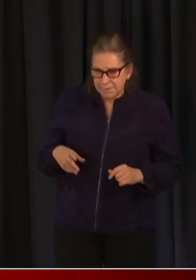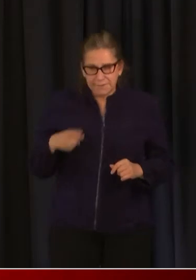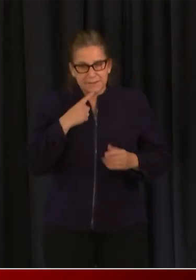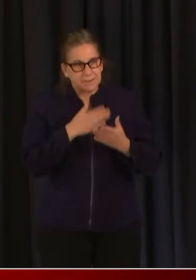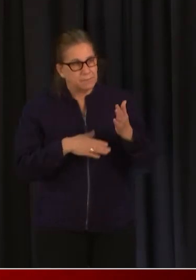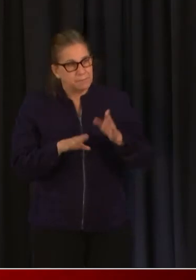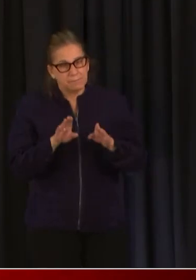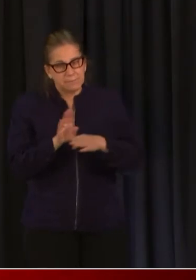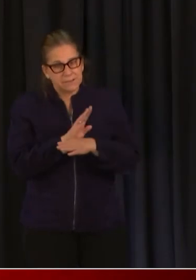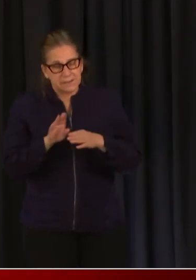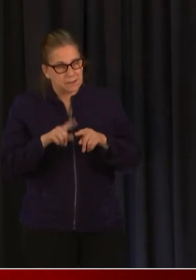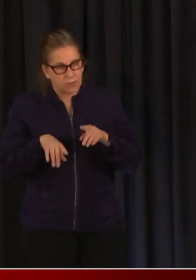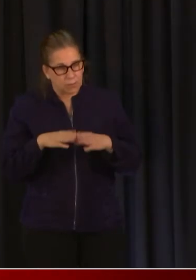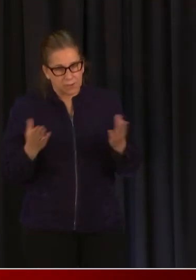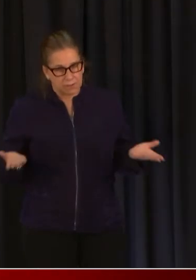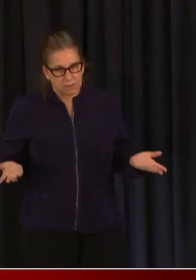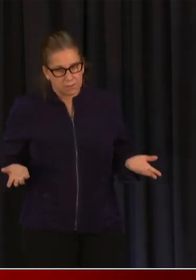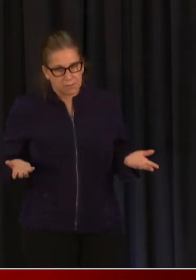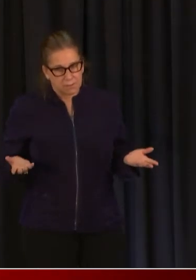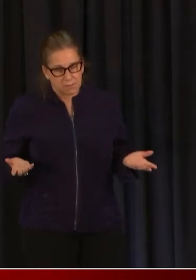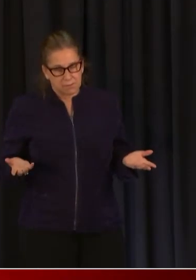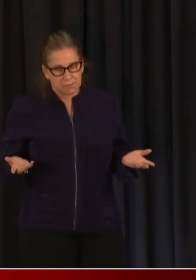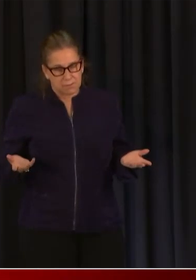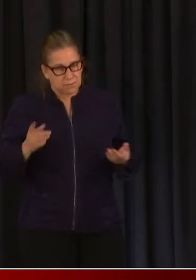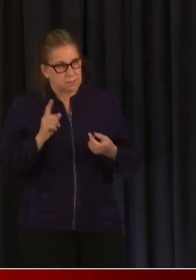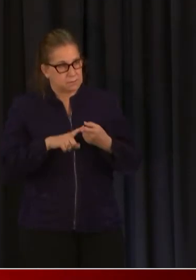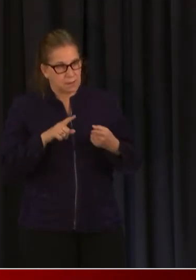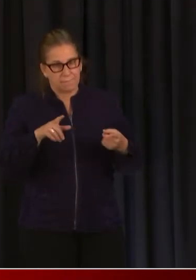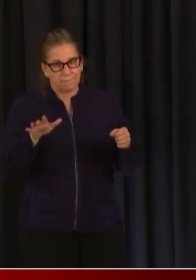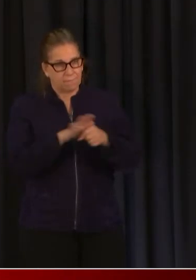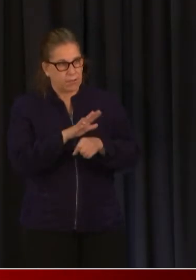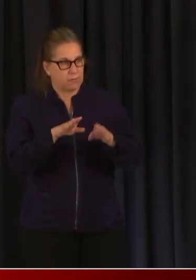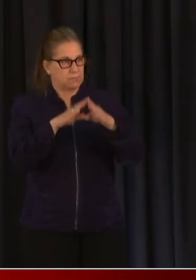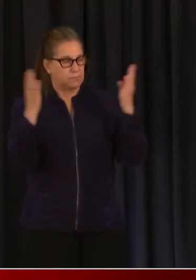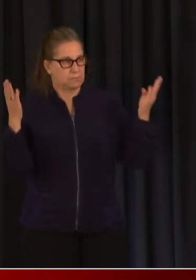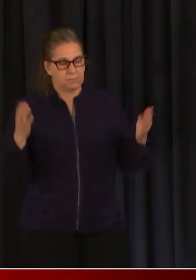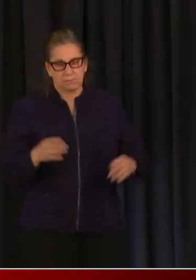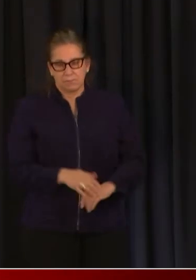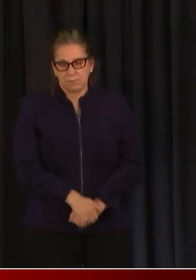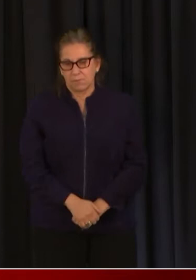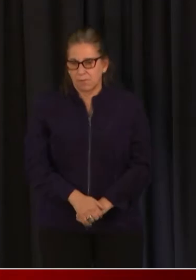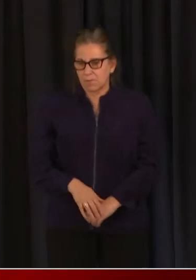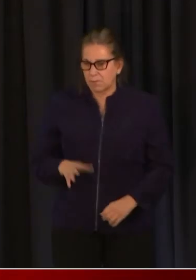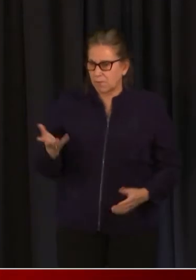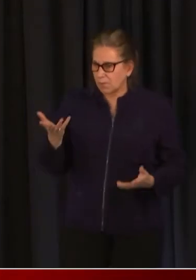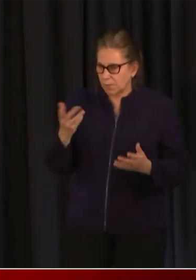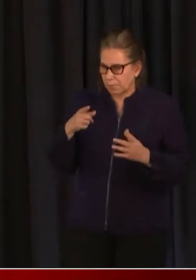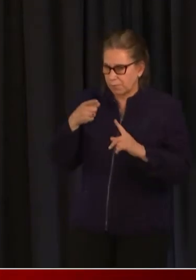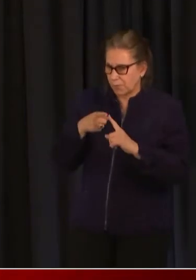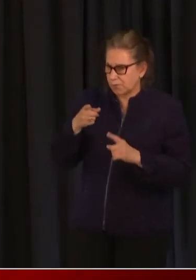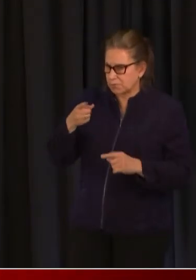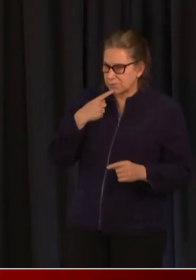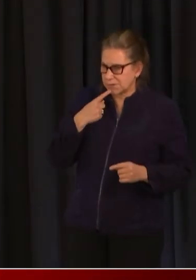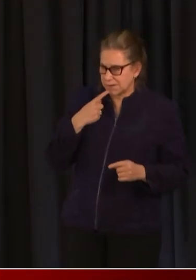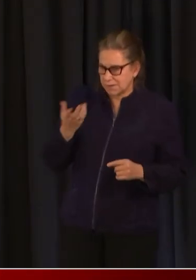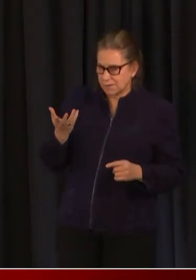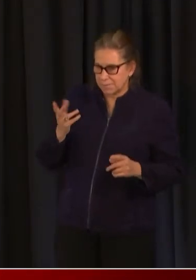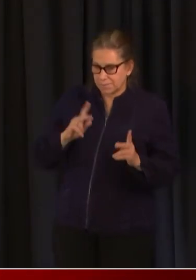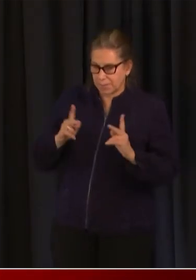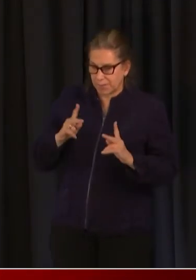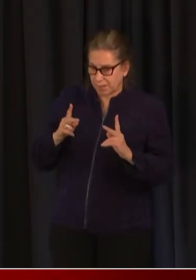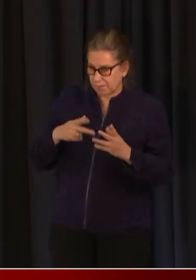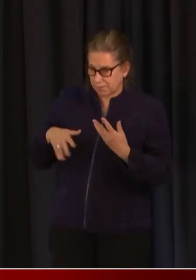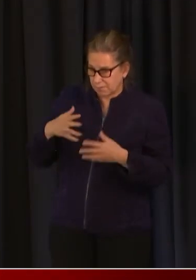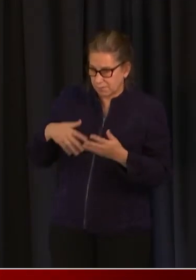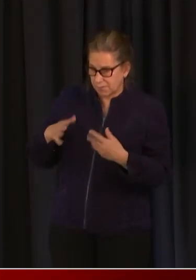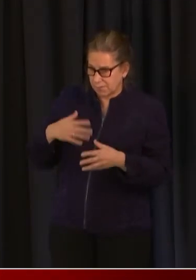we crush this virus and get more people vaccinated. I guess I'm wondering, though, at what point in coverage among the population can